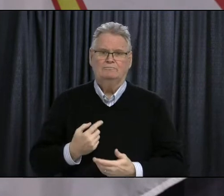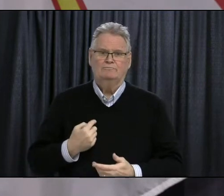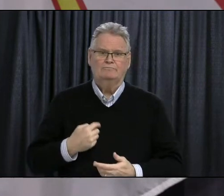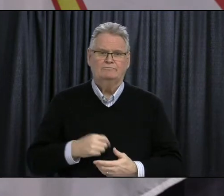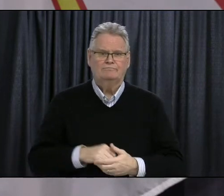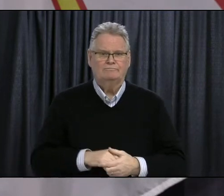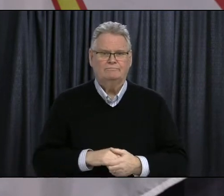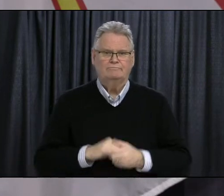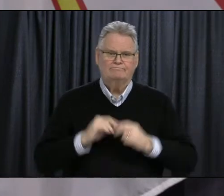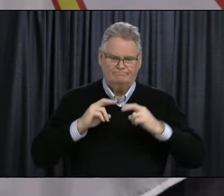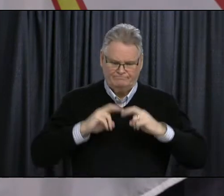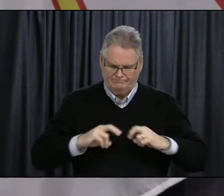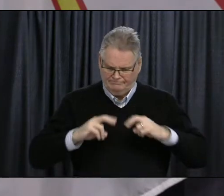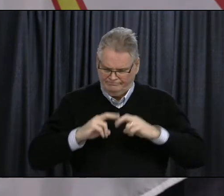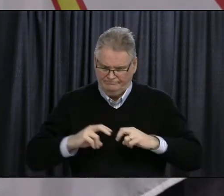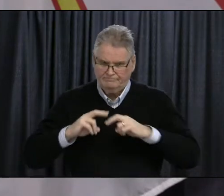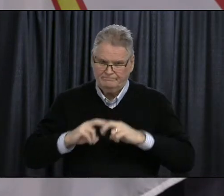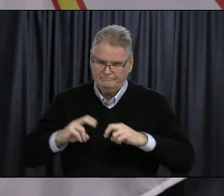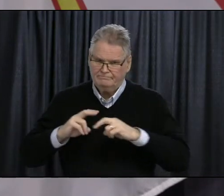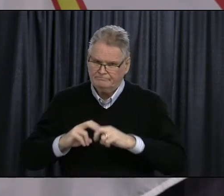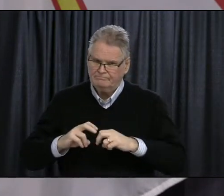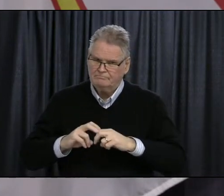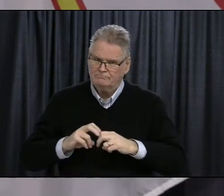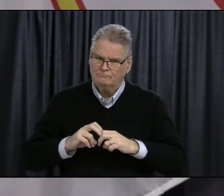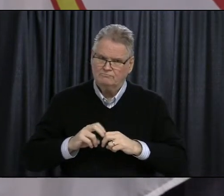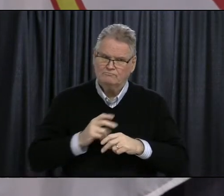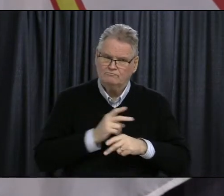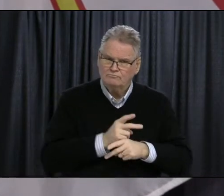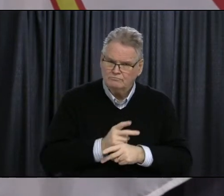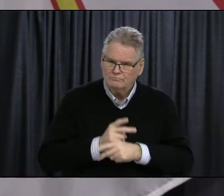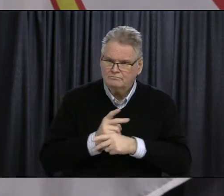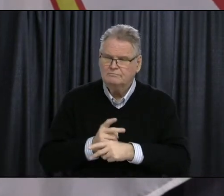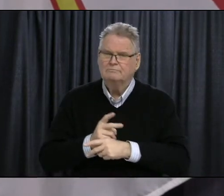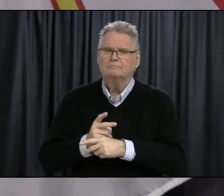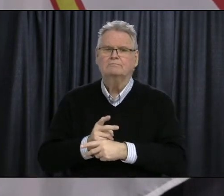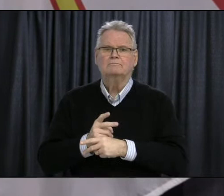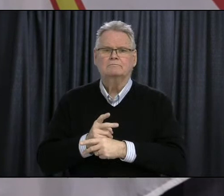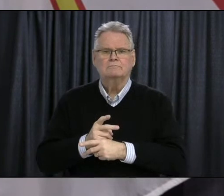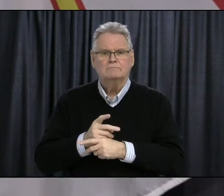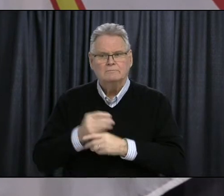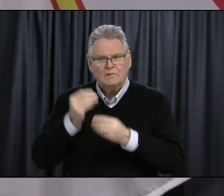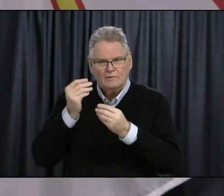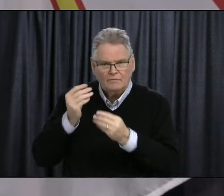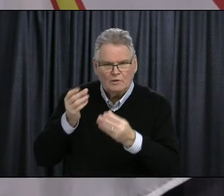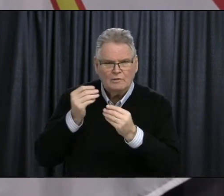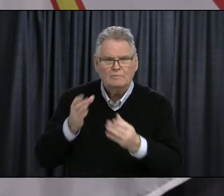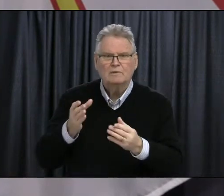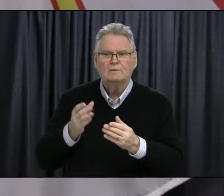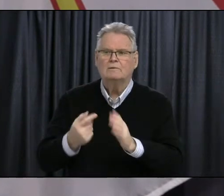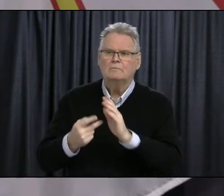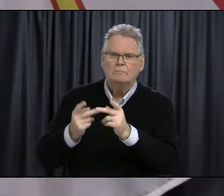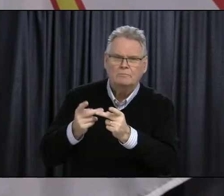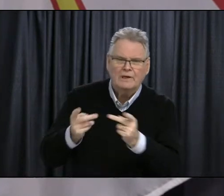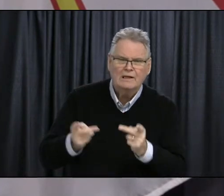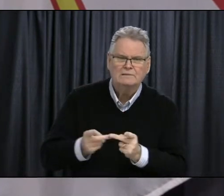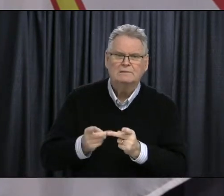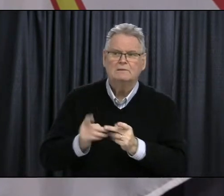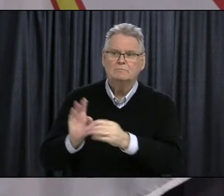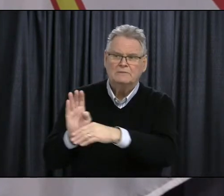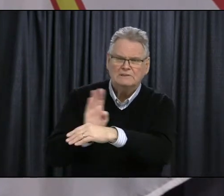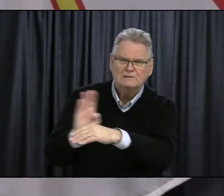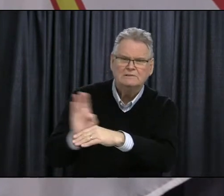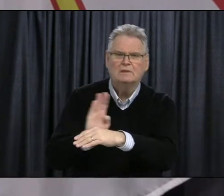protection, public safety point of view to announce the location of a place where we feel if people have been that they need to be tested, we will certainly do